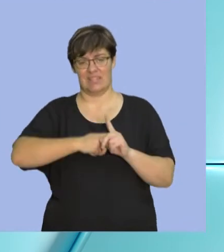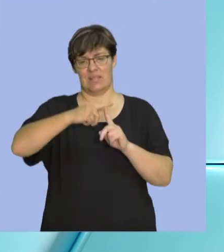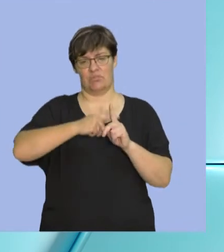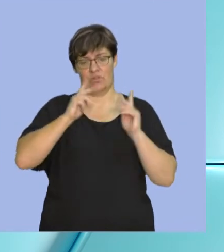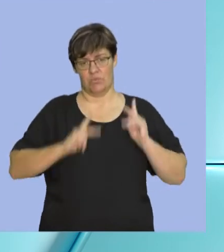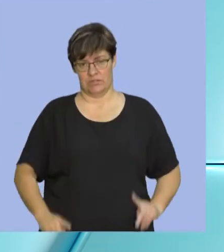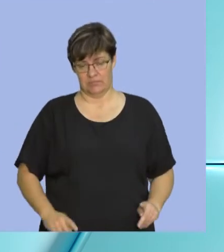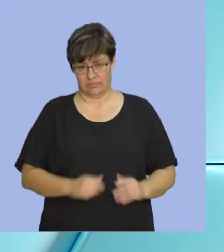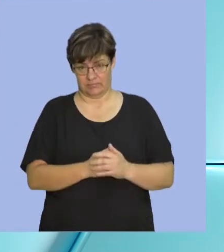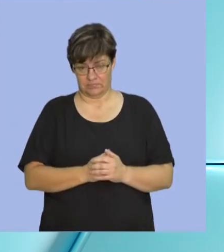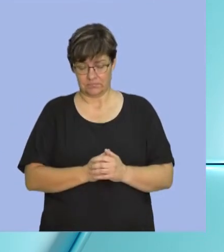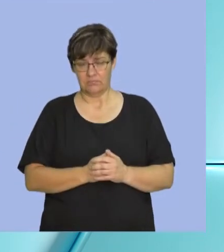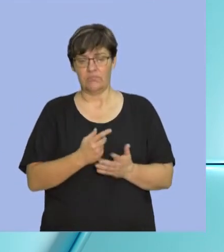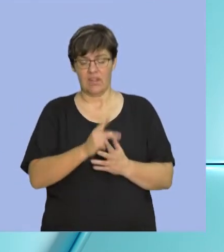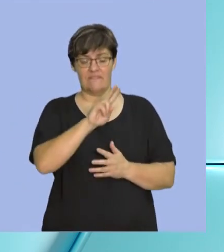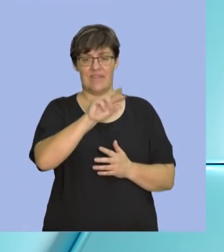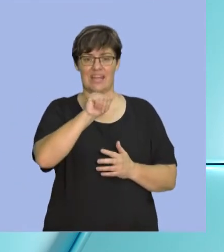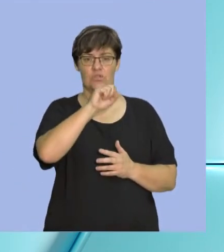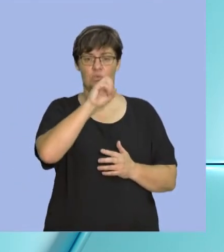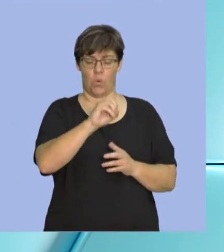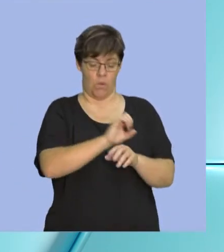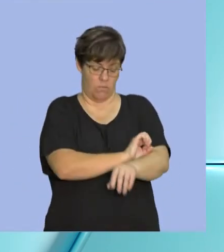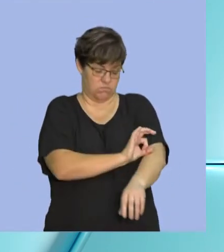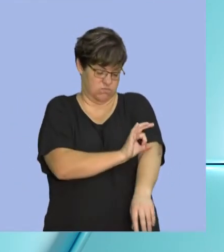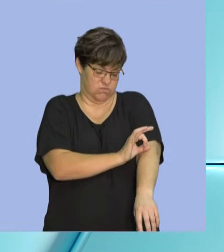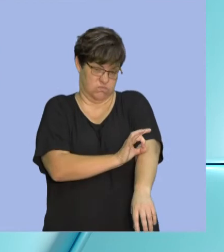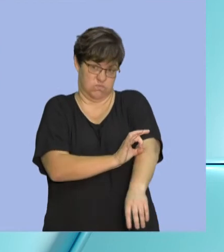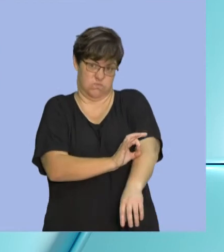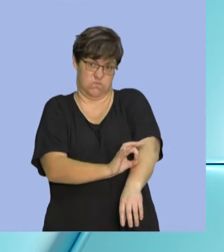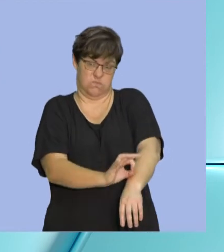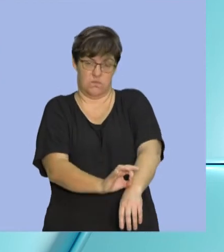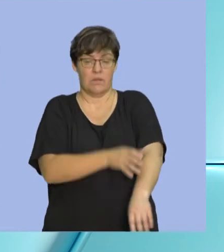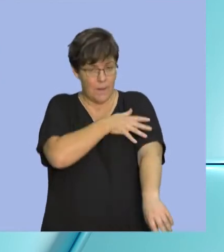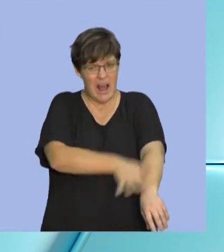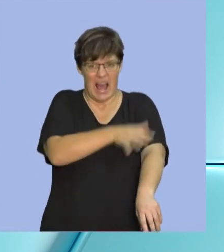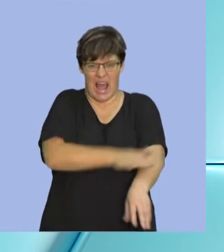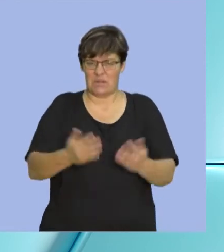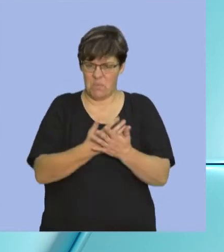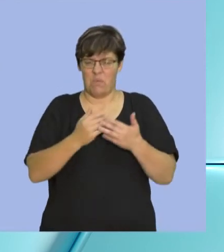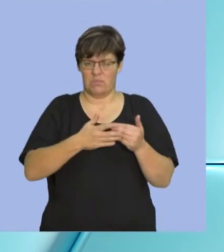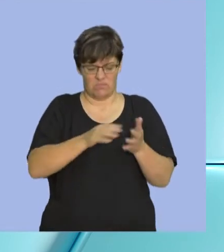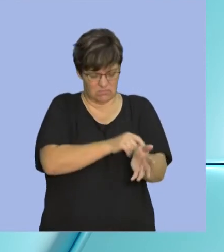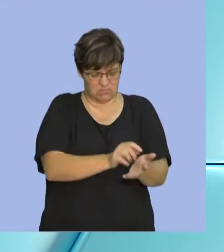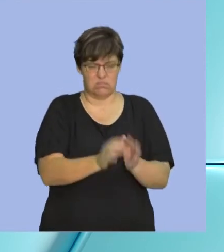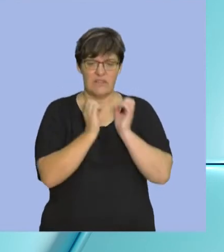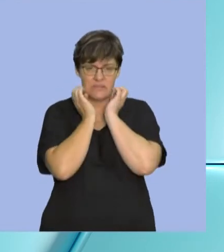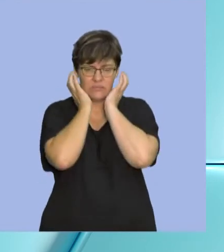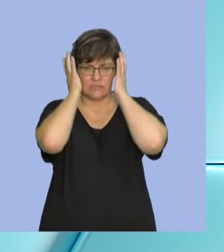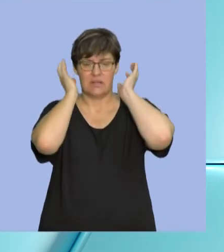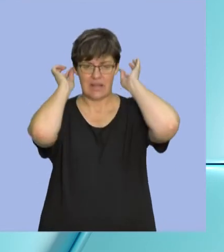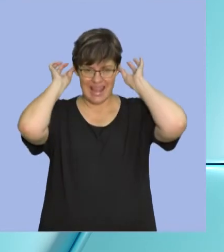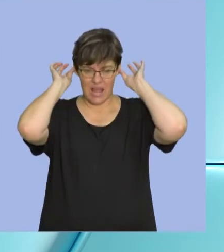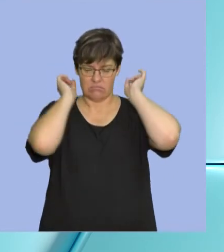when vasodilation happens. So there's increased blood circulation to your fingers, to your face, and even your ears, and